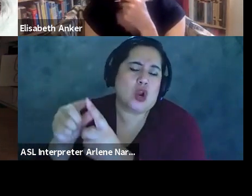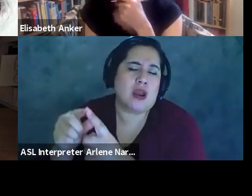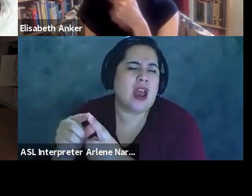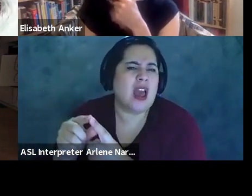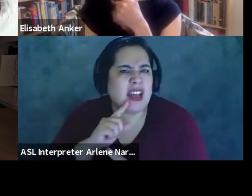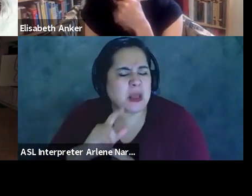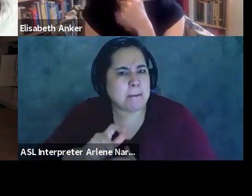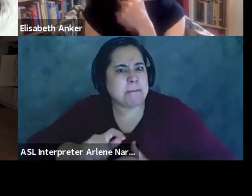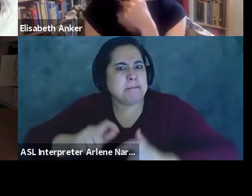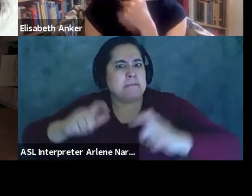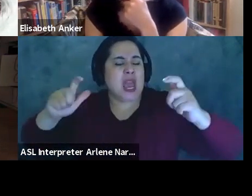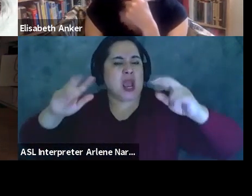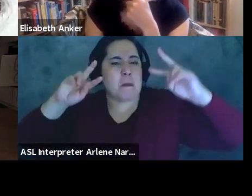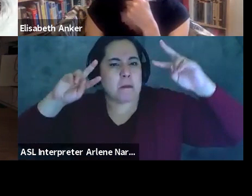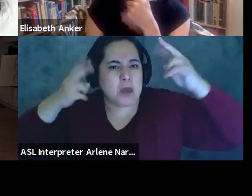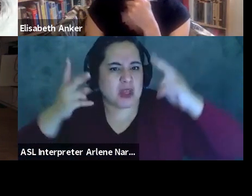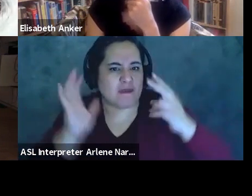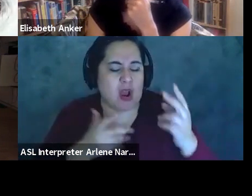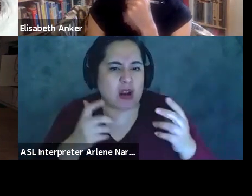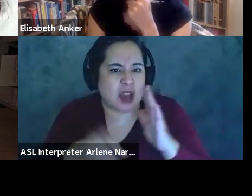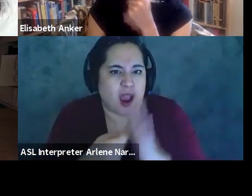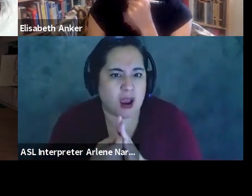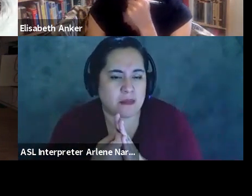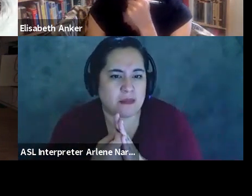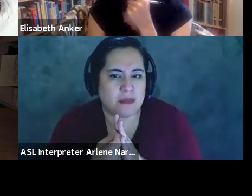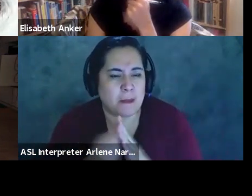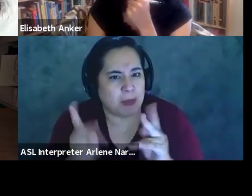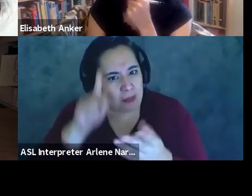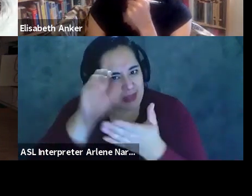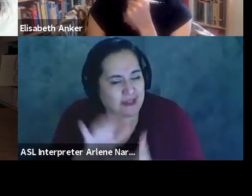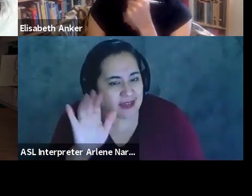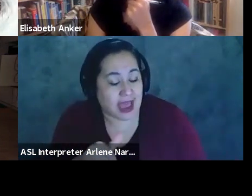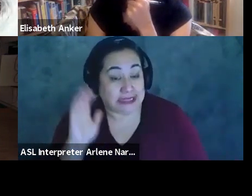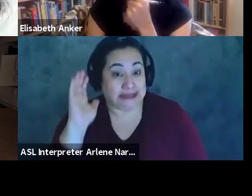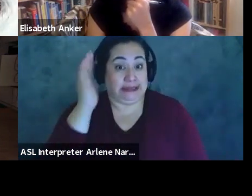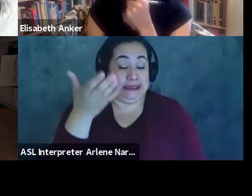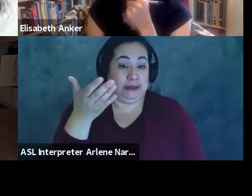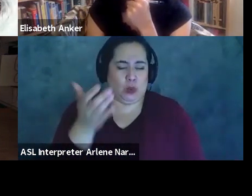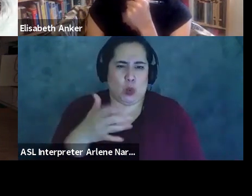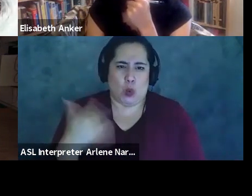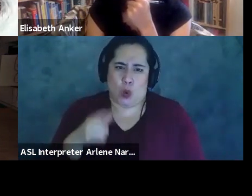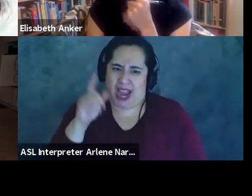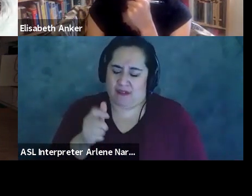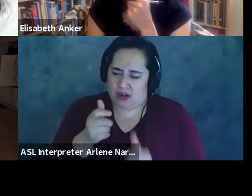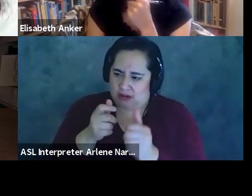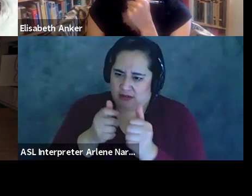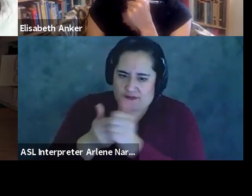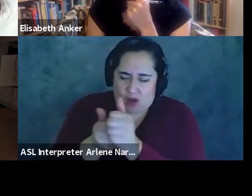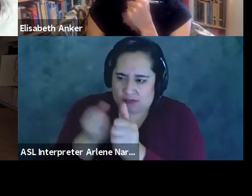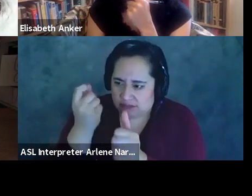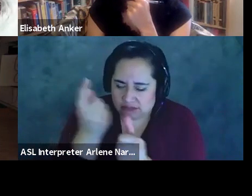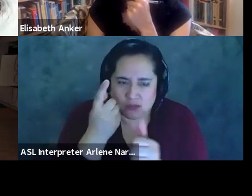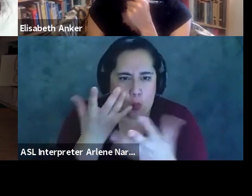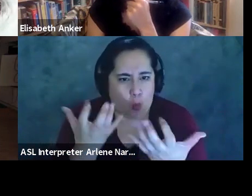big myths of our times. And it seems to me that that's the direction we have to go if we want to make sense